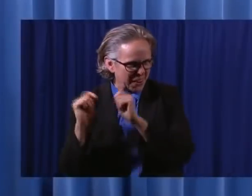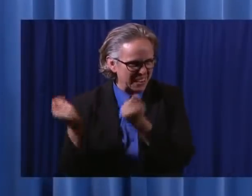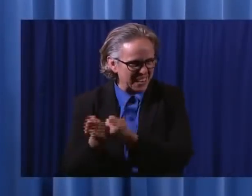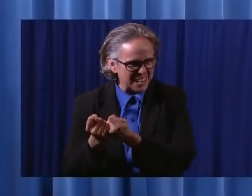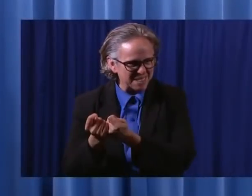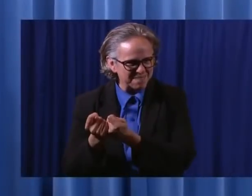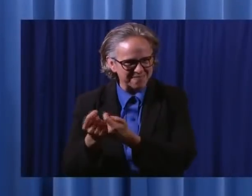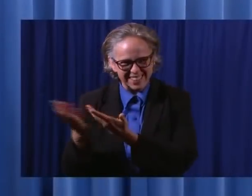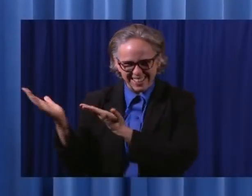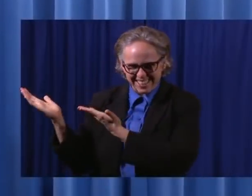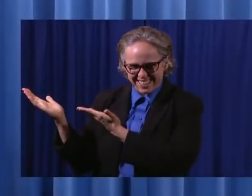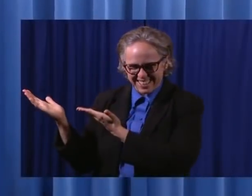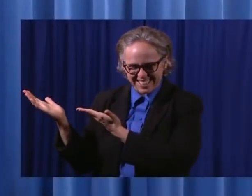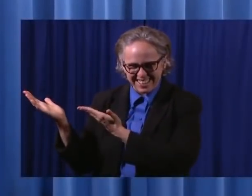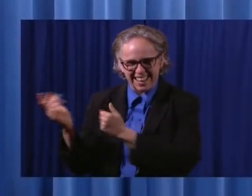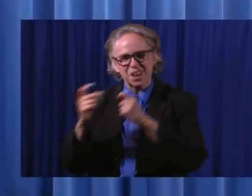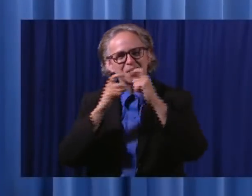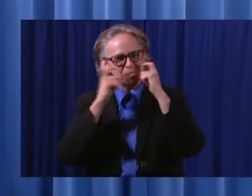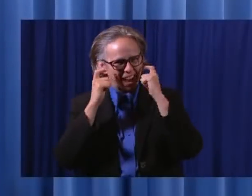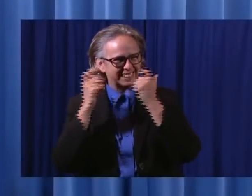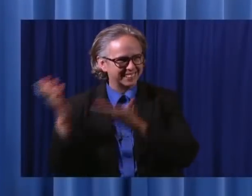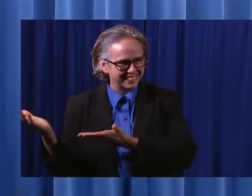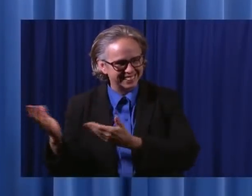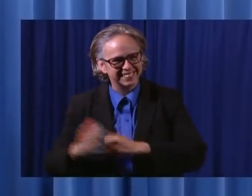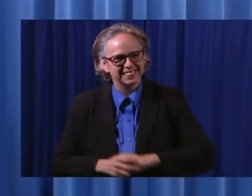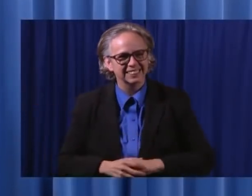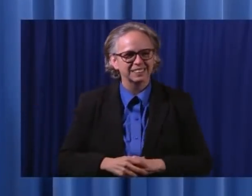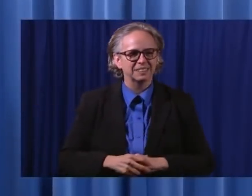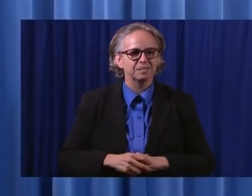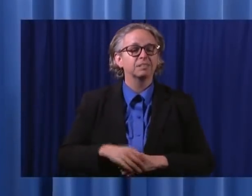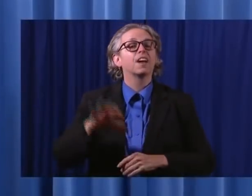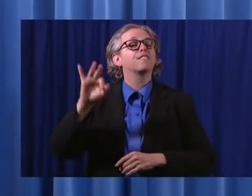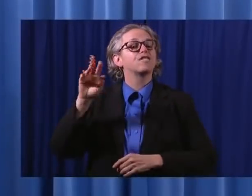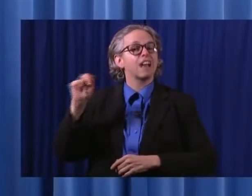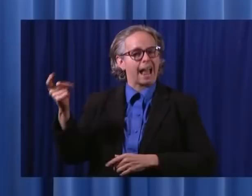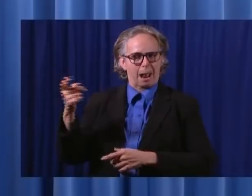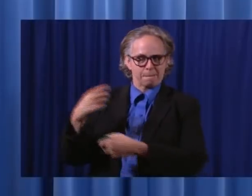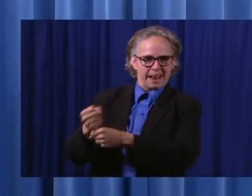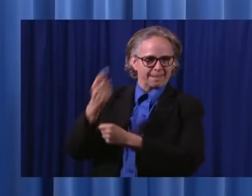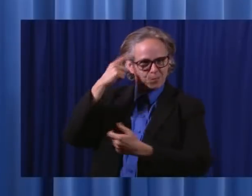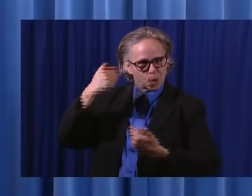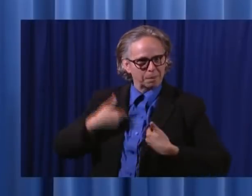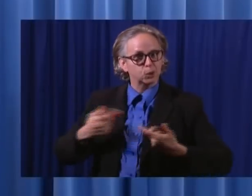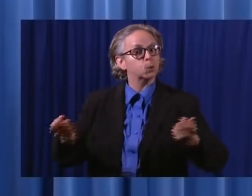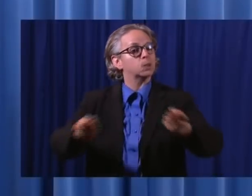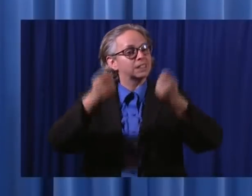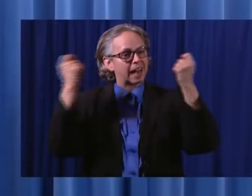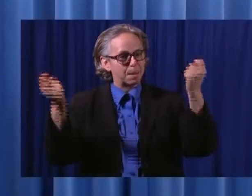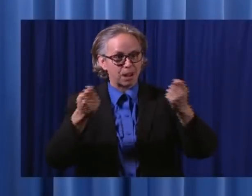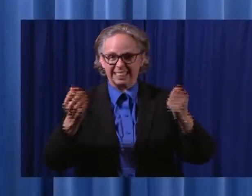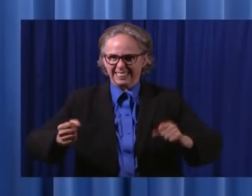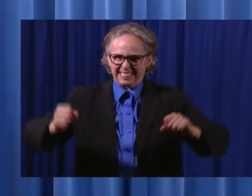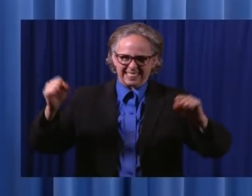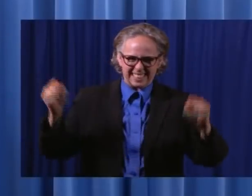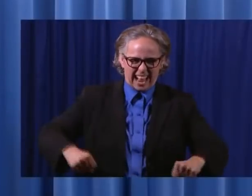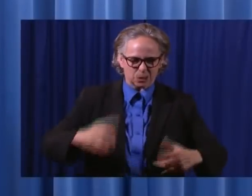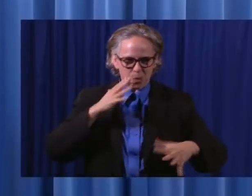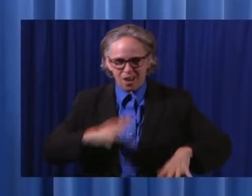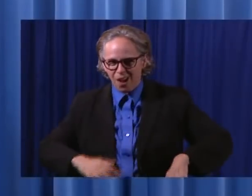my wife Fran made. I'm wearing that today in celebration that there will in fact be a baseball season, even